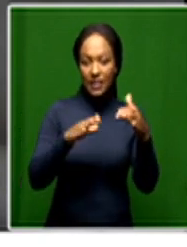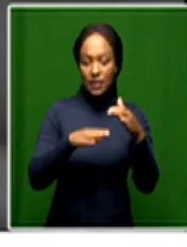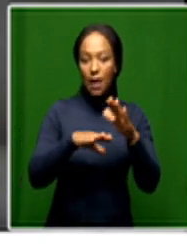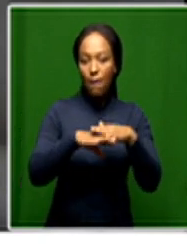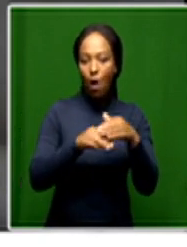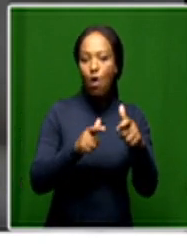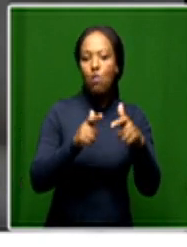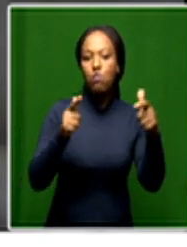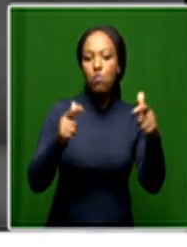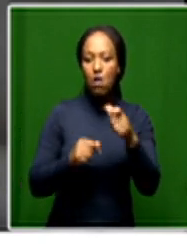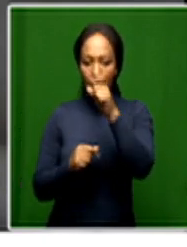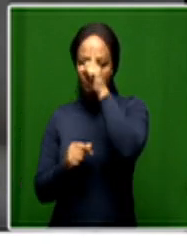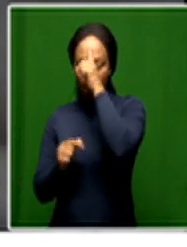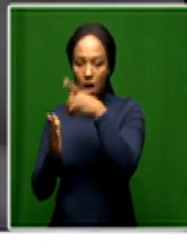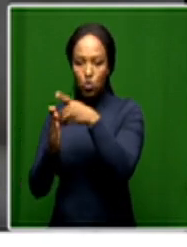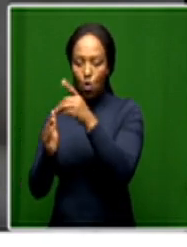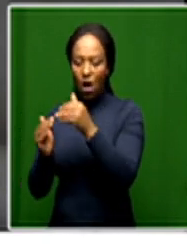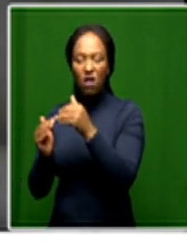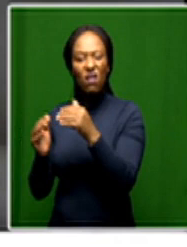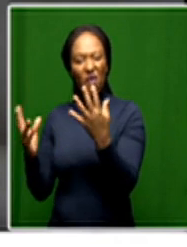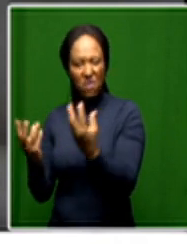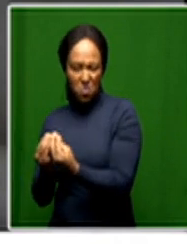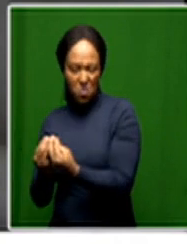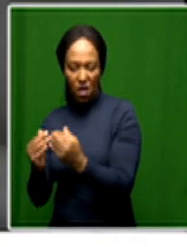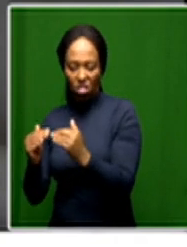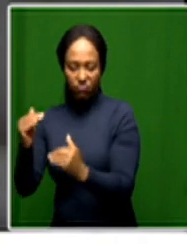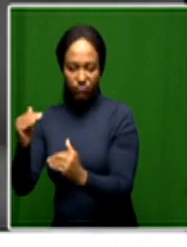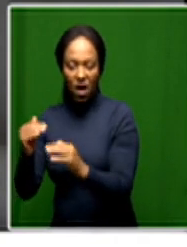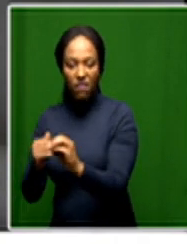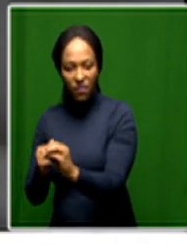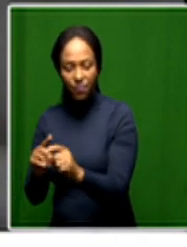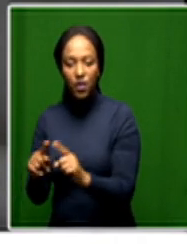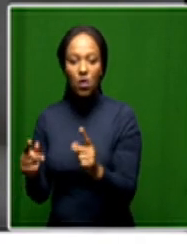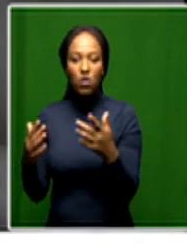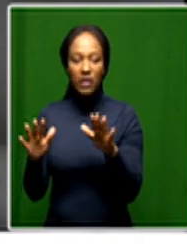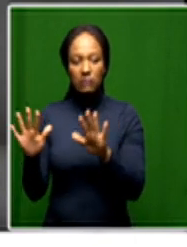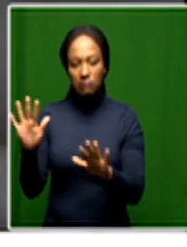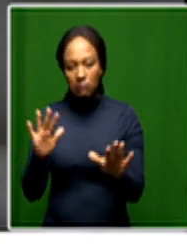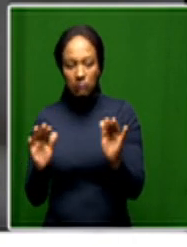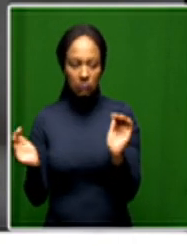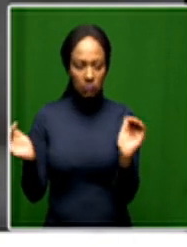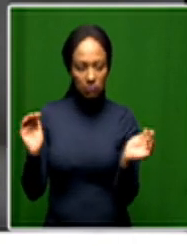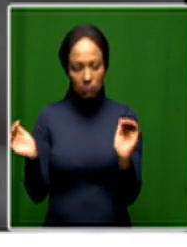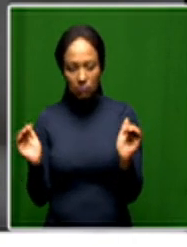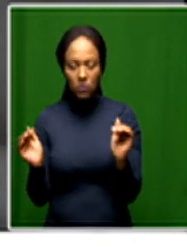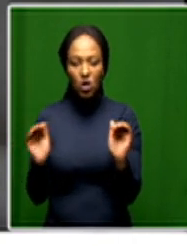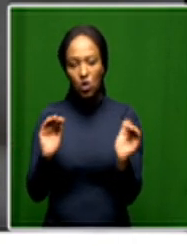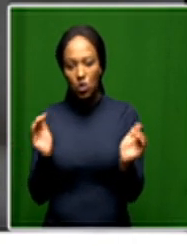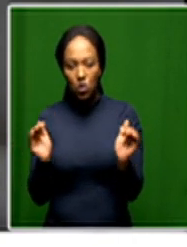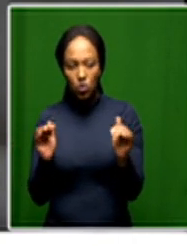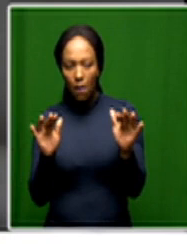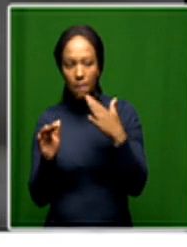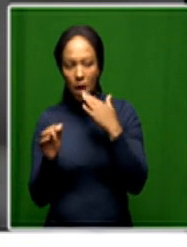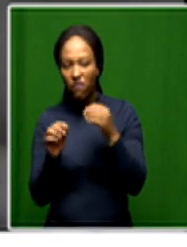overrepresented, and black donors are underrepresented. So we did a weighted average to compare to the